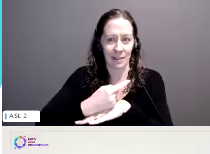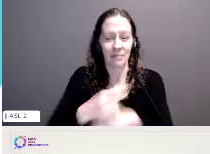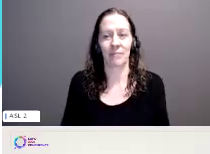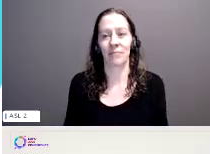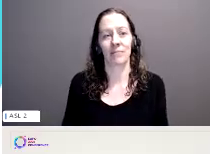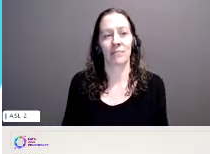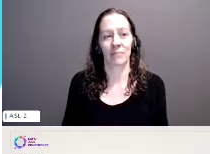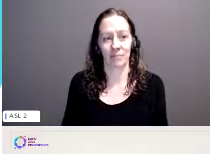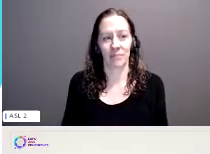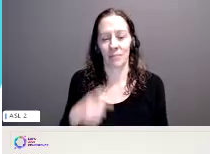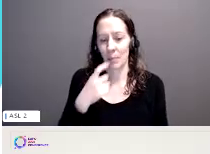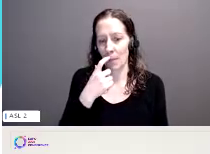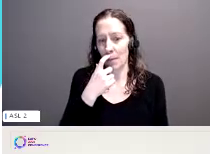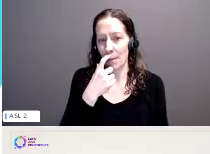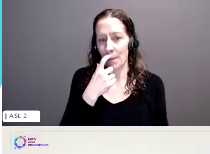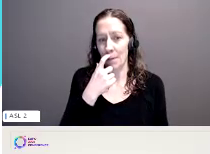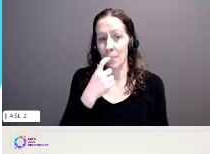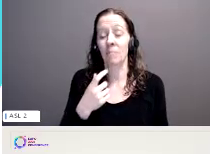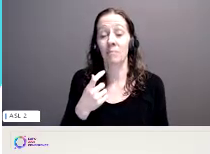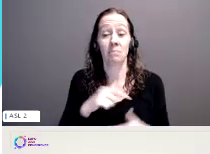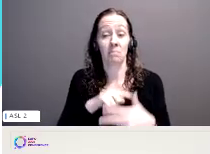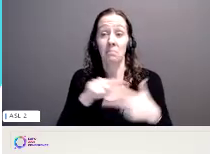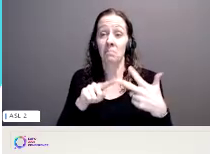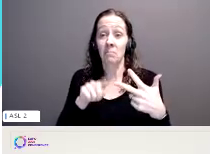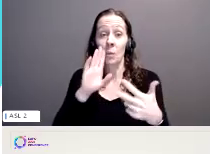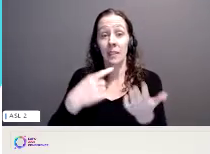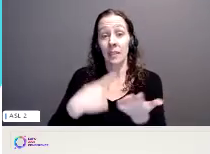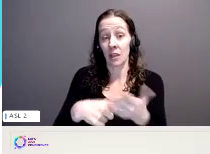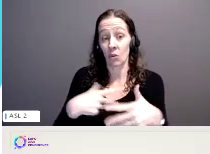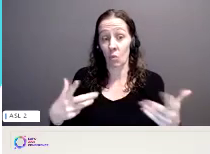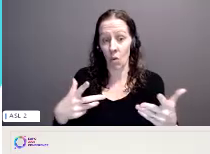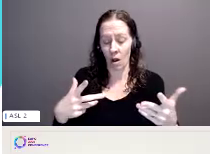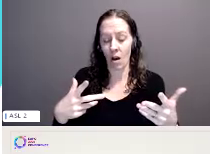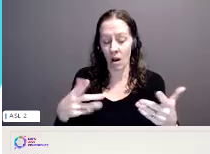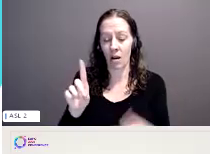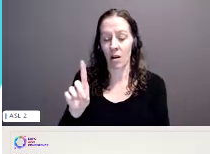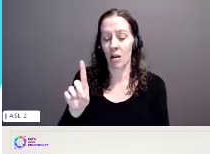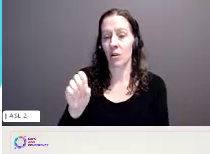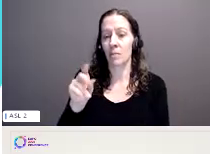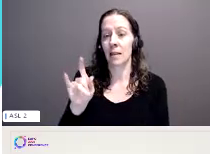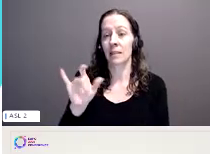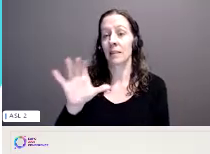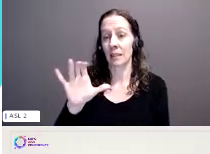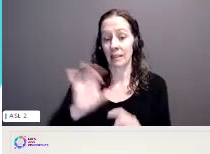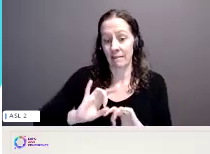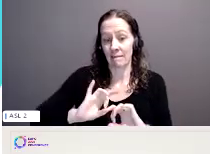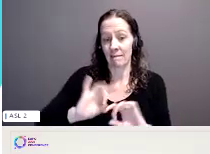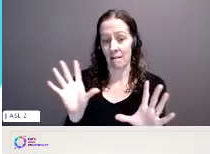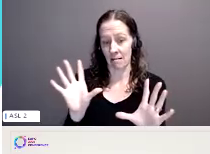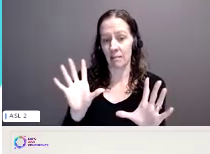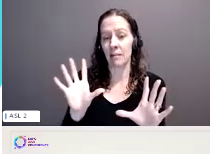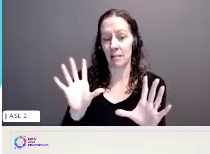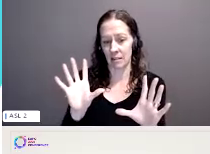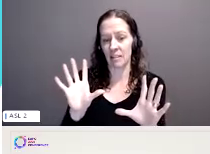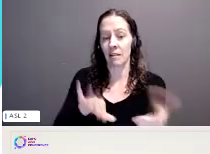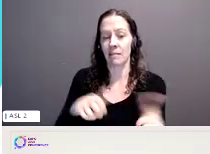Our speakers today, we're talking about the Domestic Violence Death Review Committee learnings on intimate partner homicide